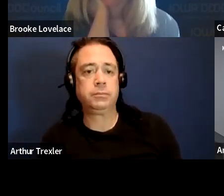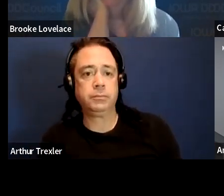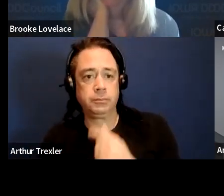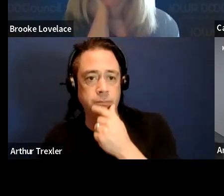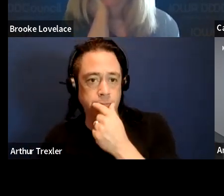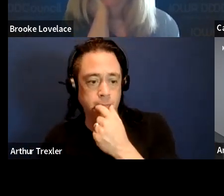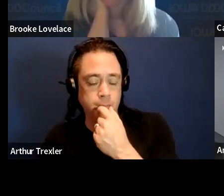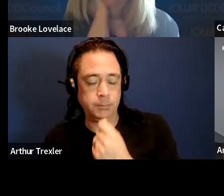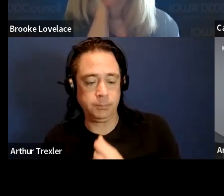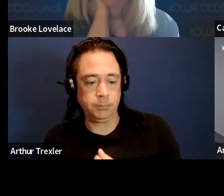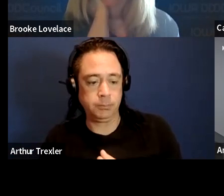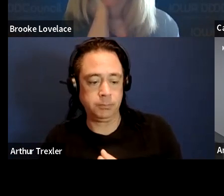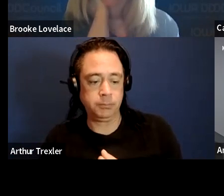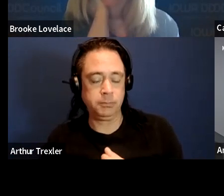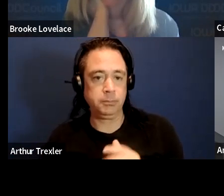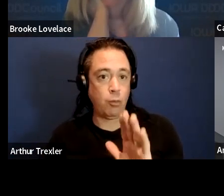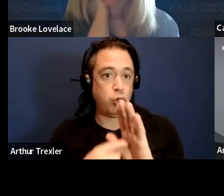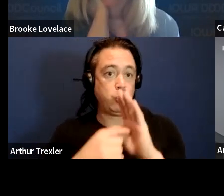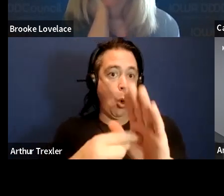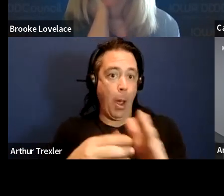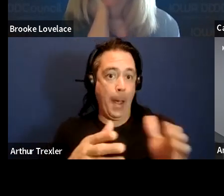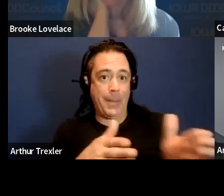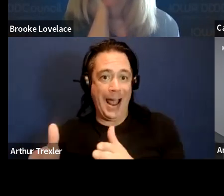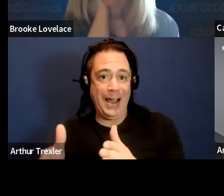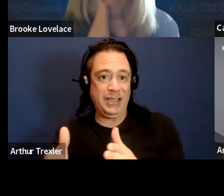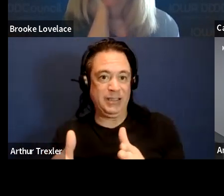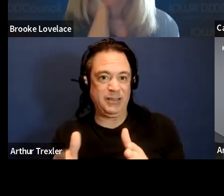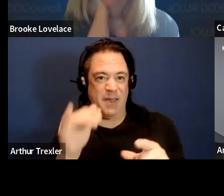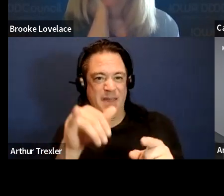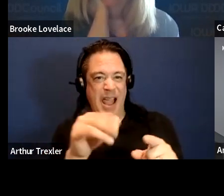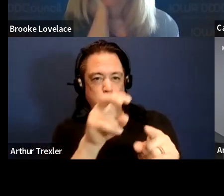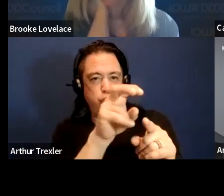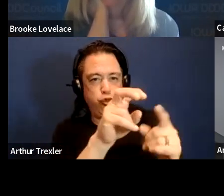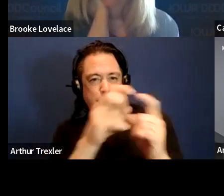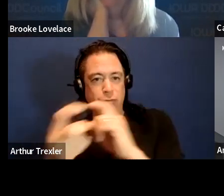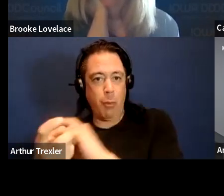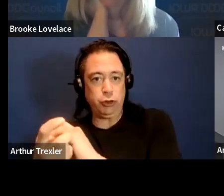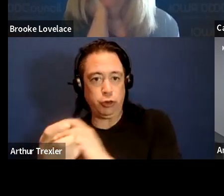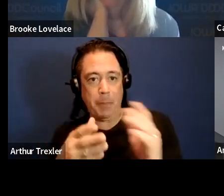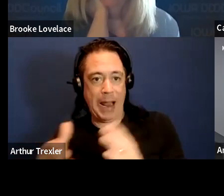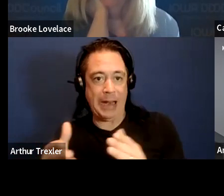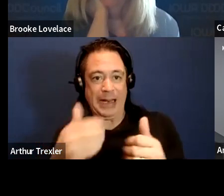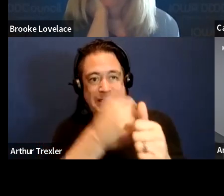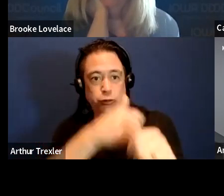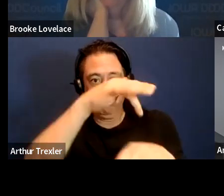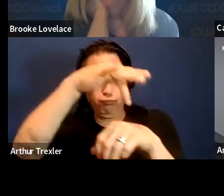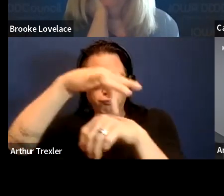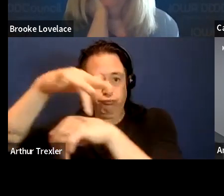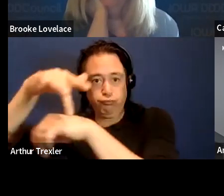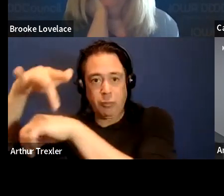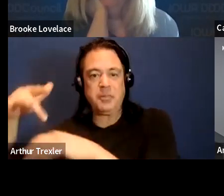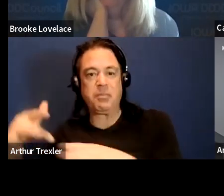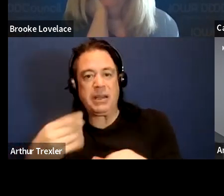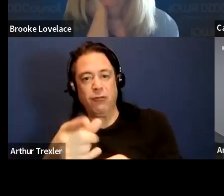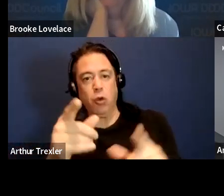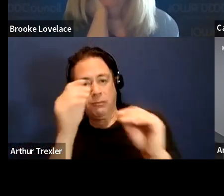I'm gonna show the transformation plan as I cover each of these topics or these goals, just to give you that